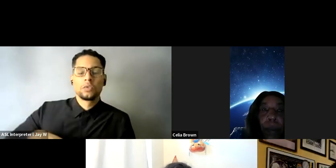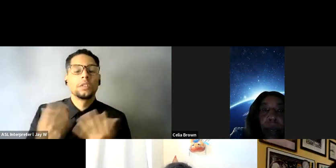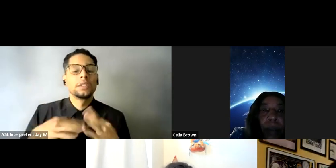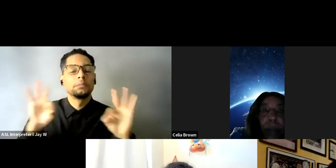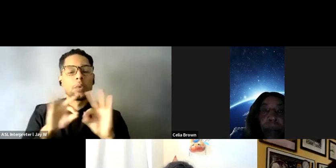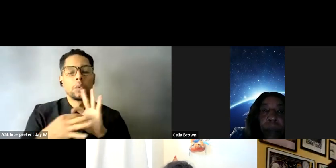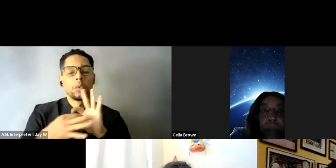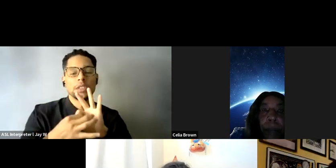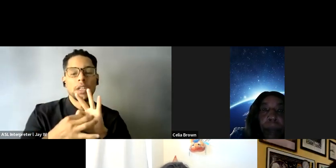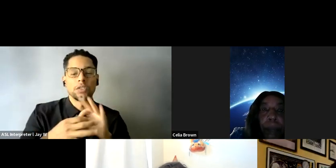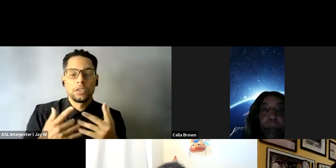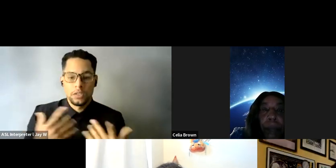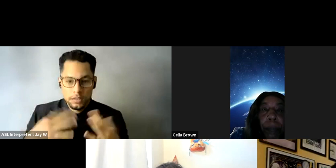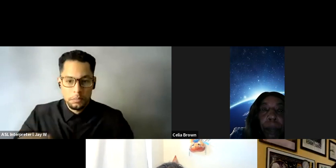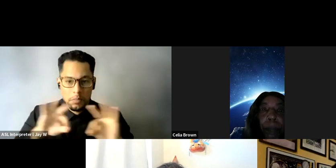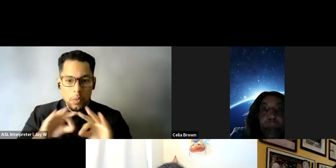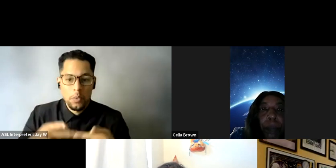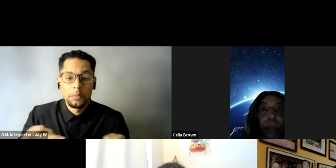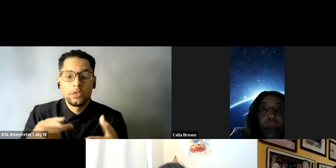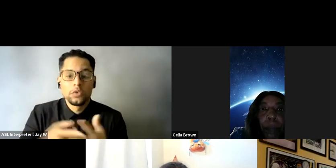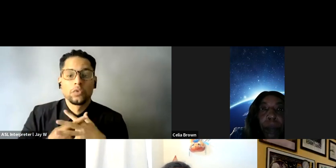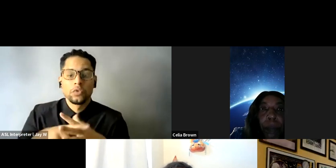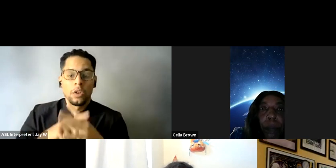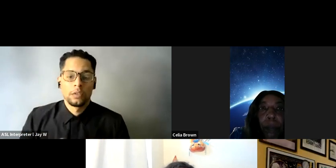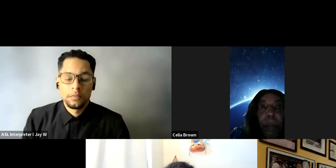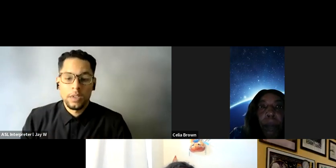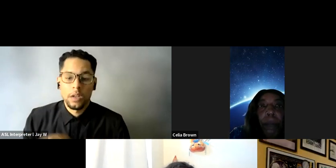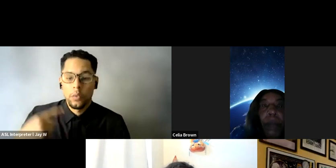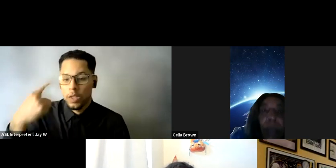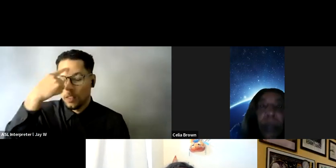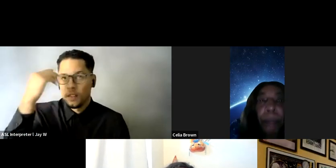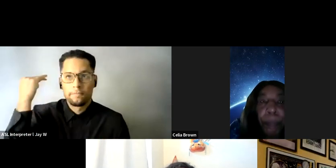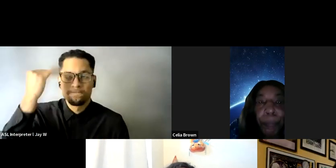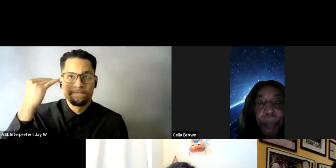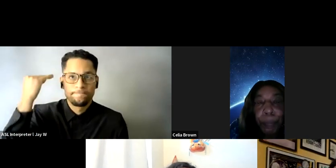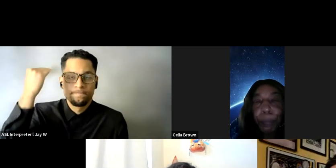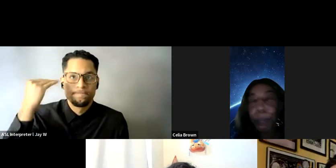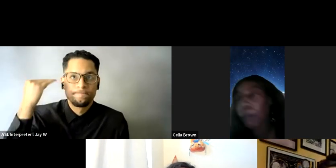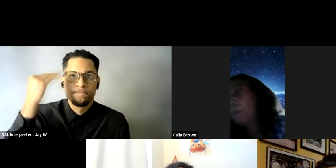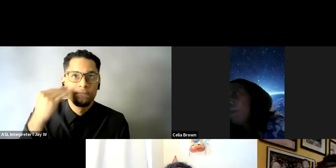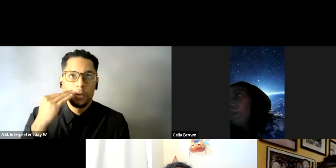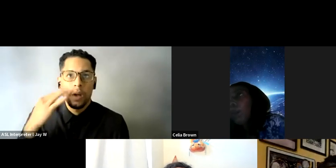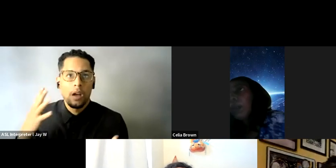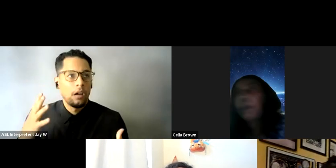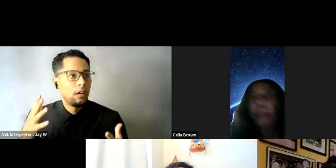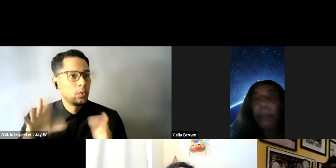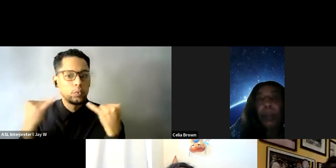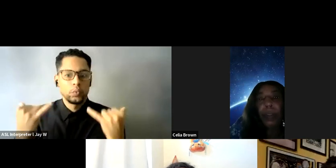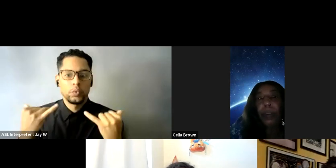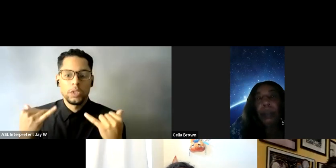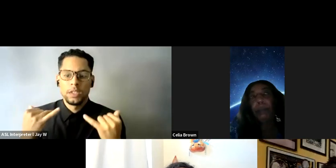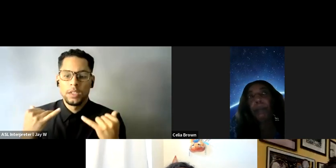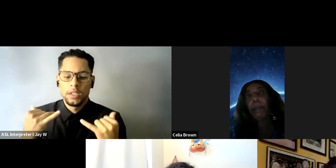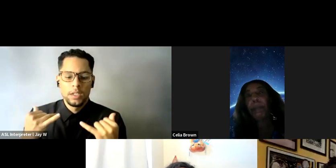an important place to start, we think more and more about where we are today when